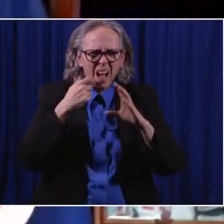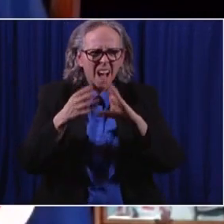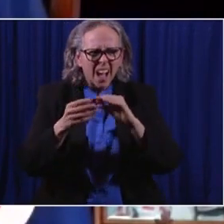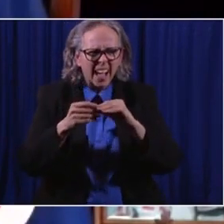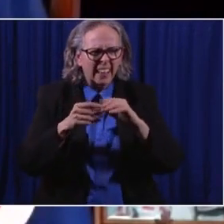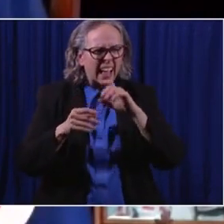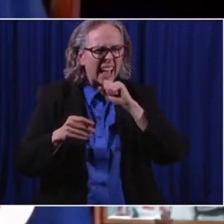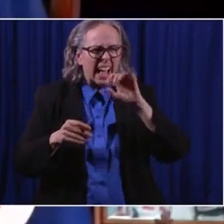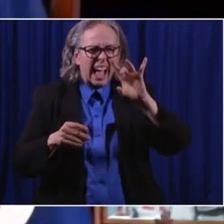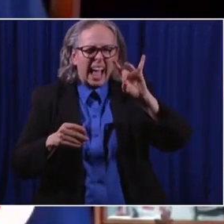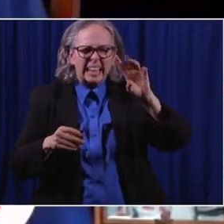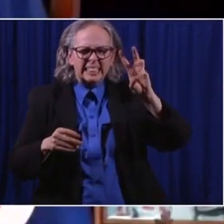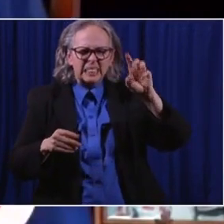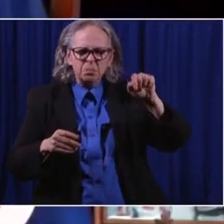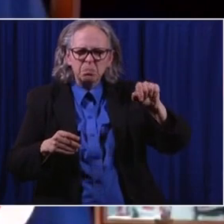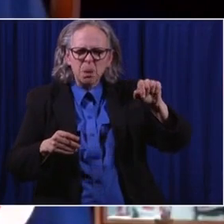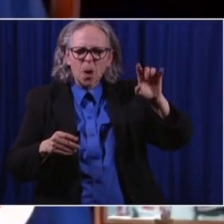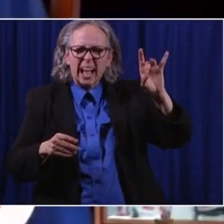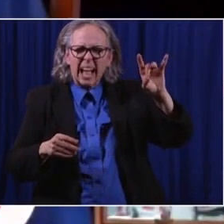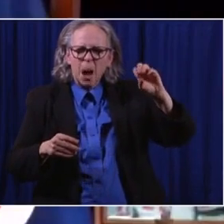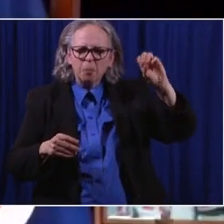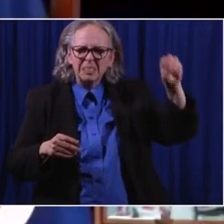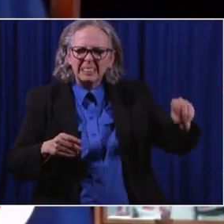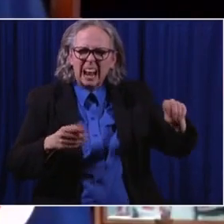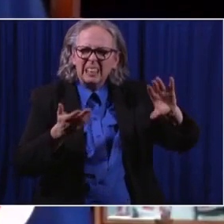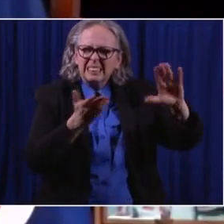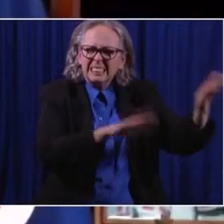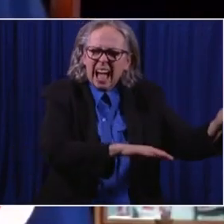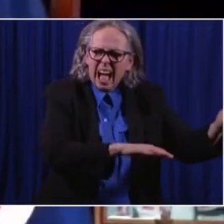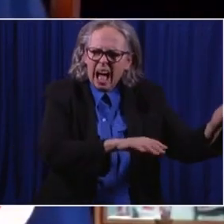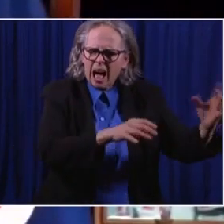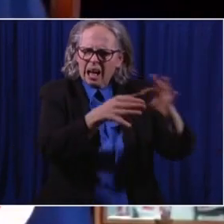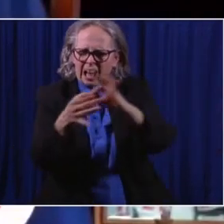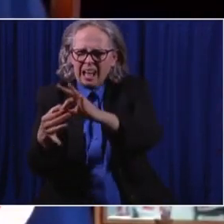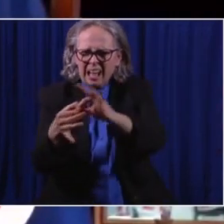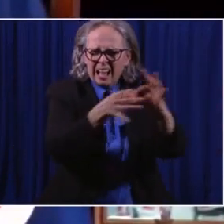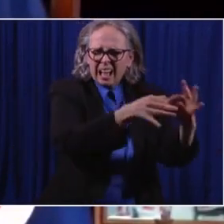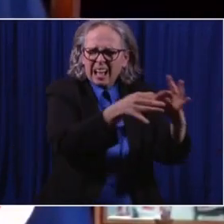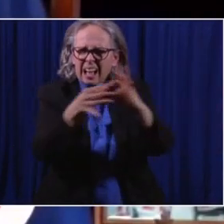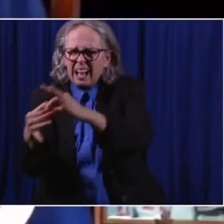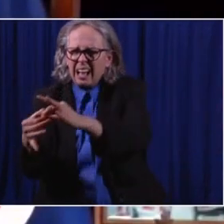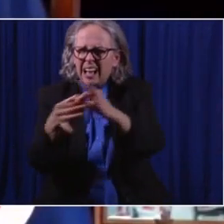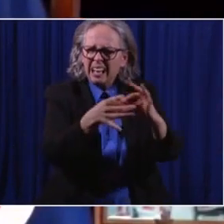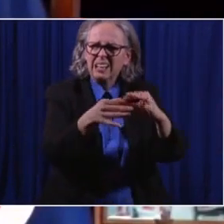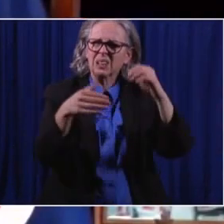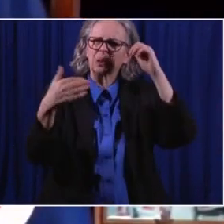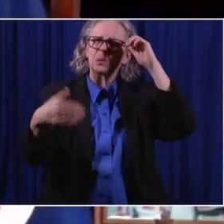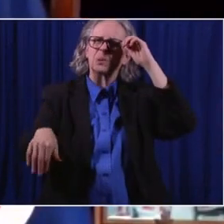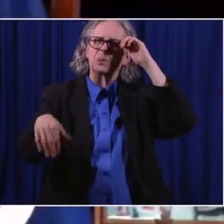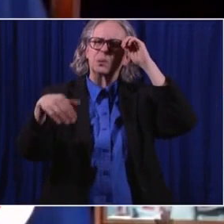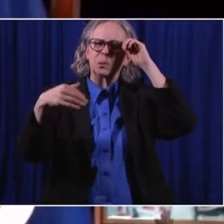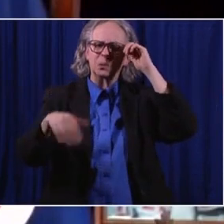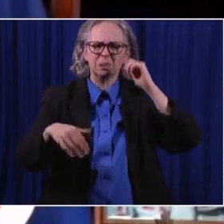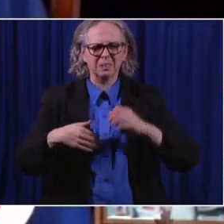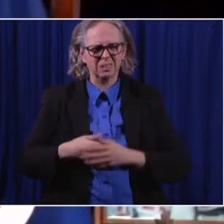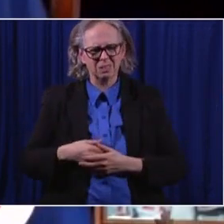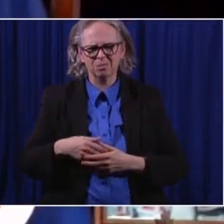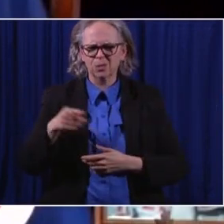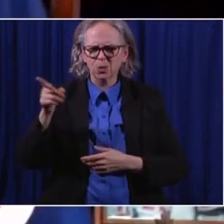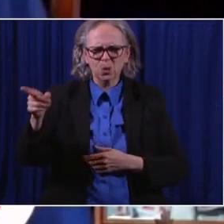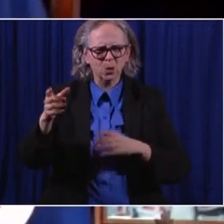of the deaths. And if you add in those that I know you and Dr. Vanderhoff have talked about quite